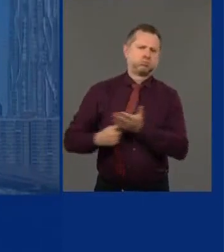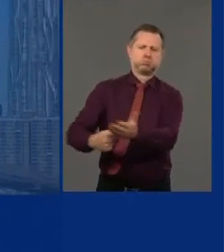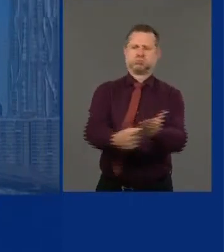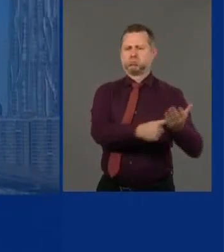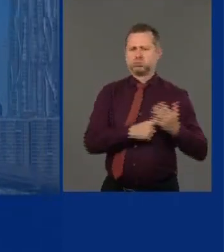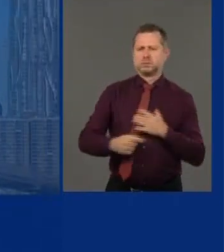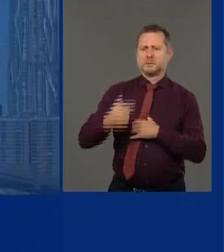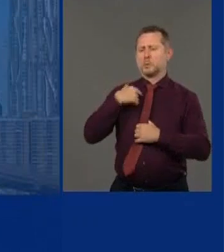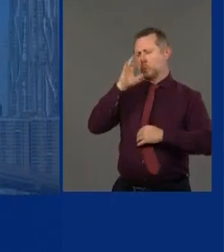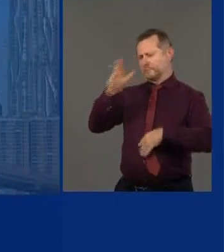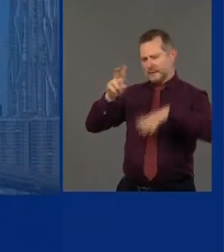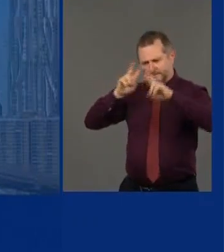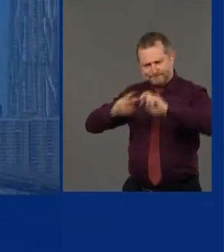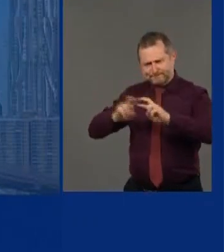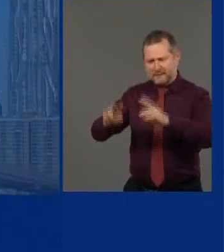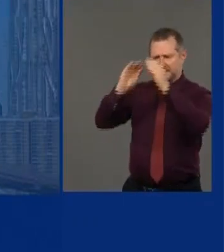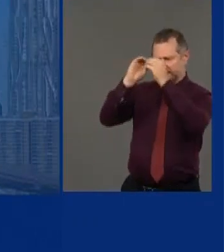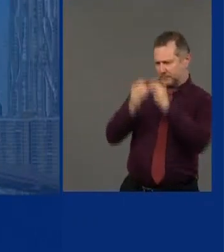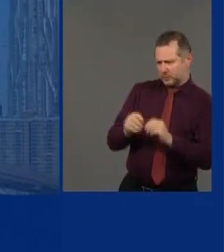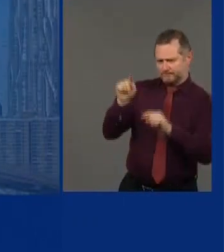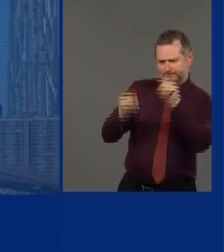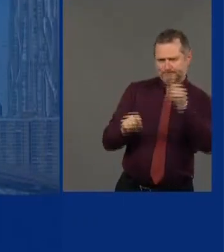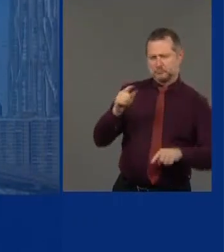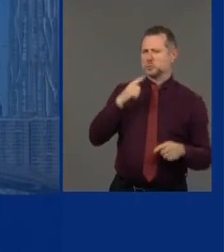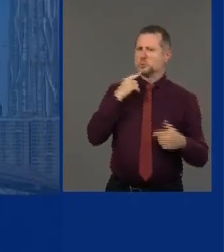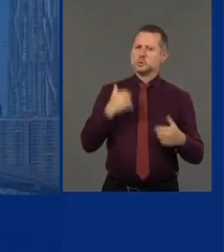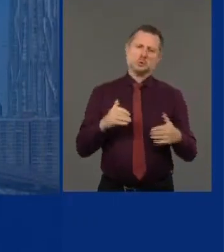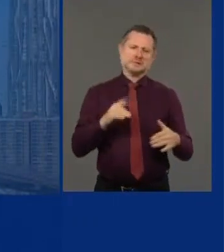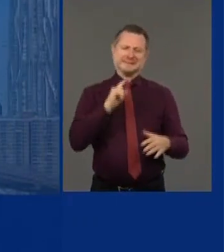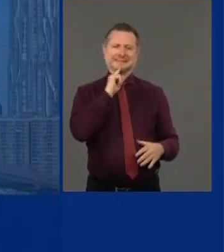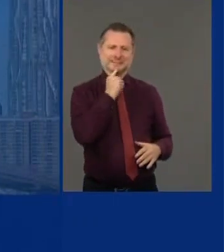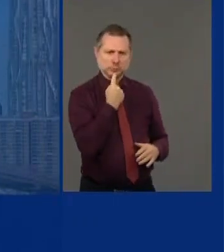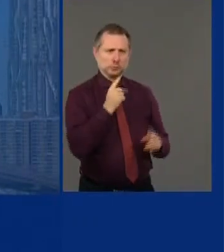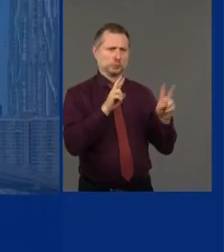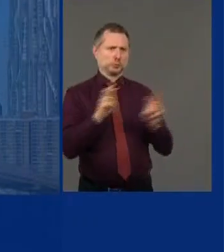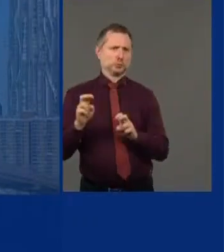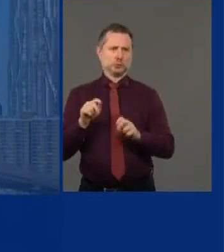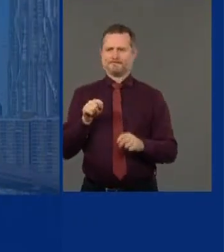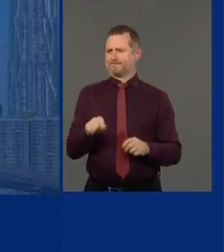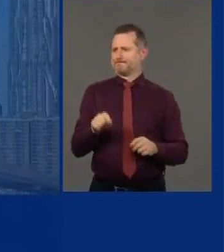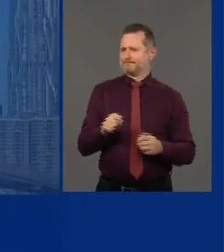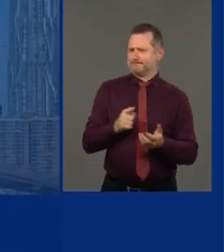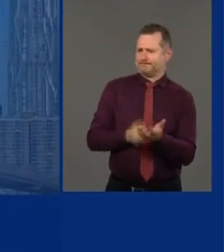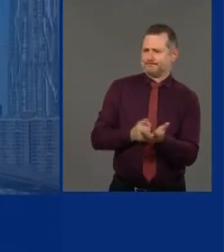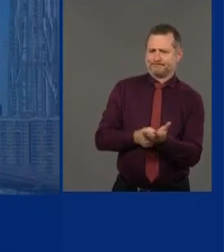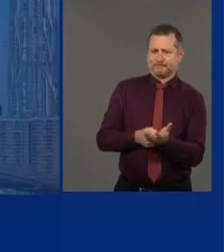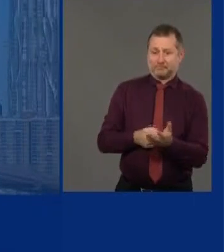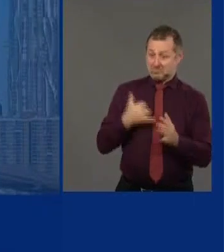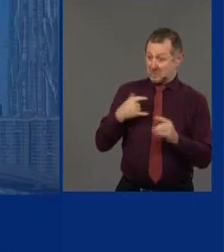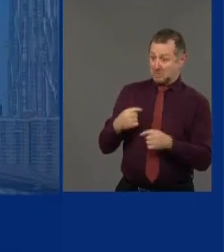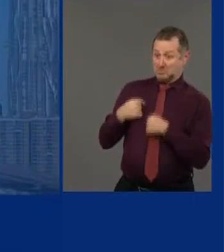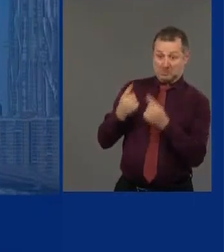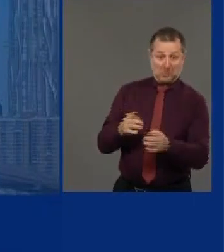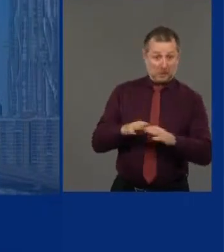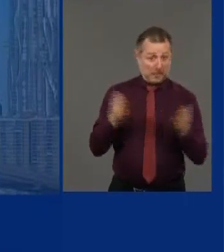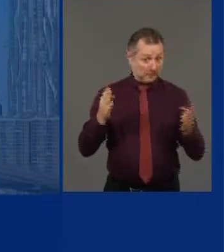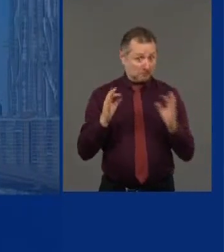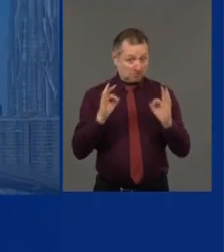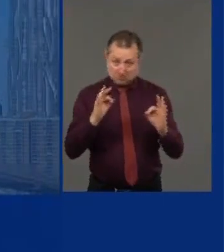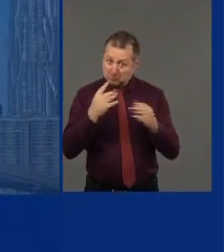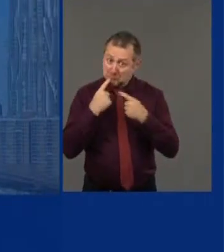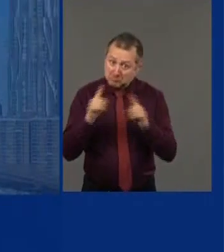data, but this is a real issue. Our reopenings have worked very well. We're not